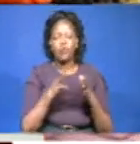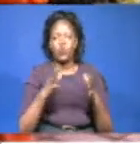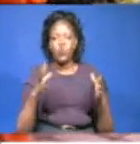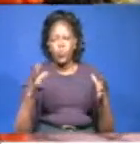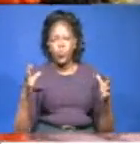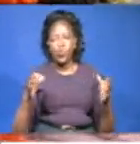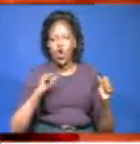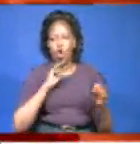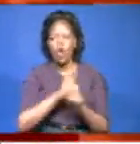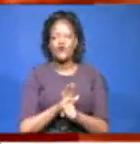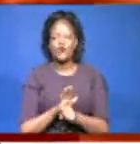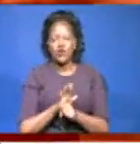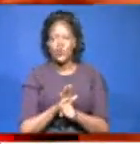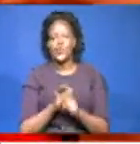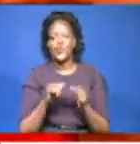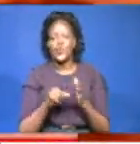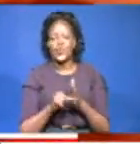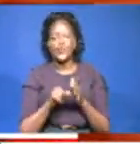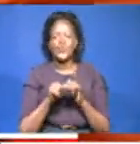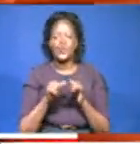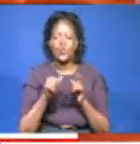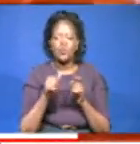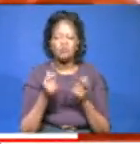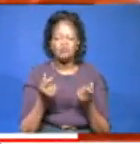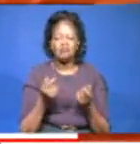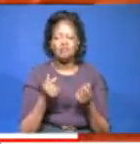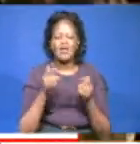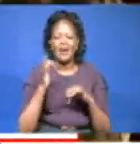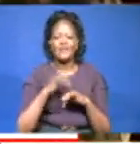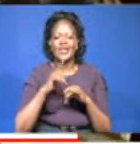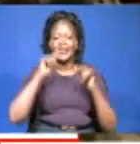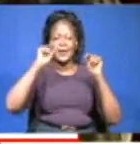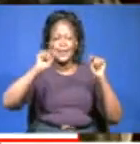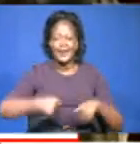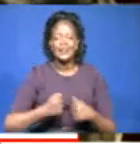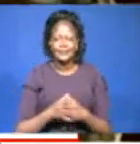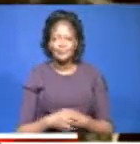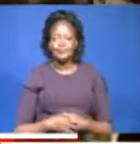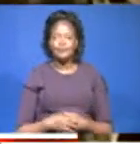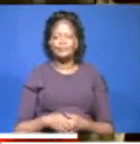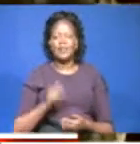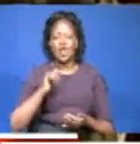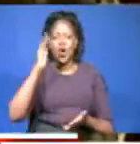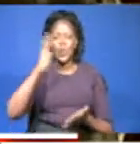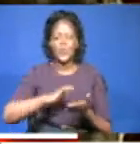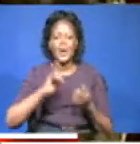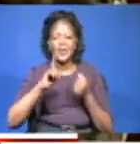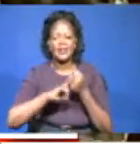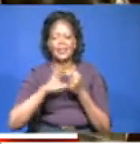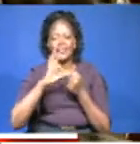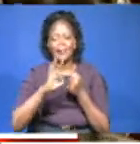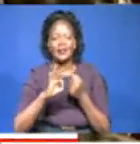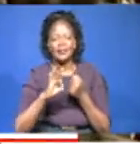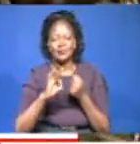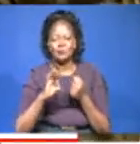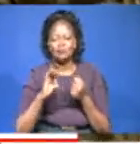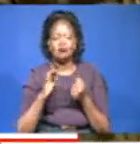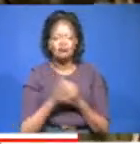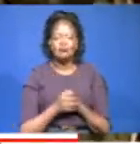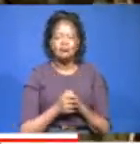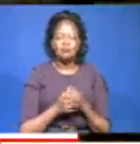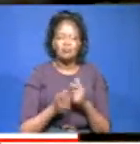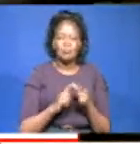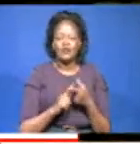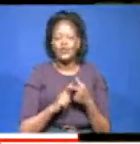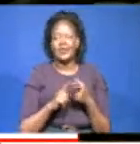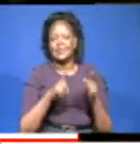curbs will curtail demand. Brent crude dropped by 63 cents to $95.14 a barrel, even as